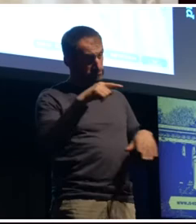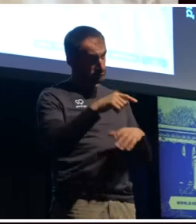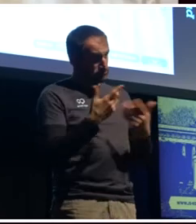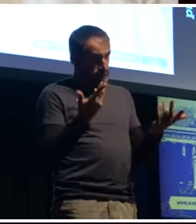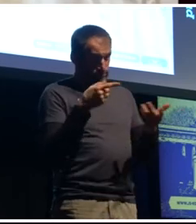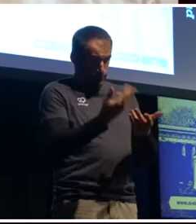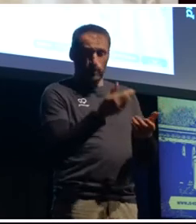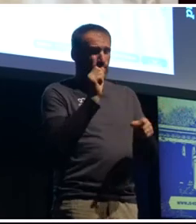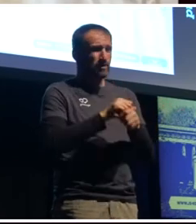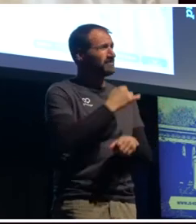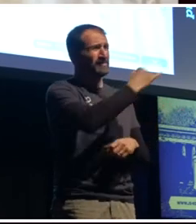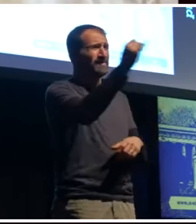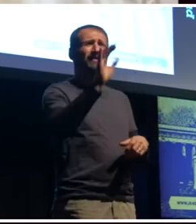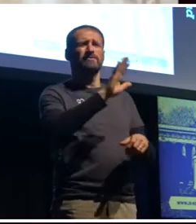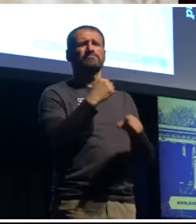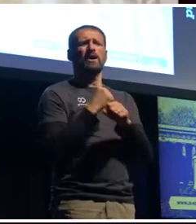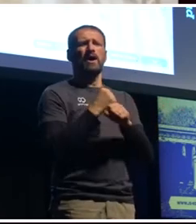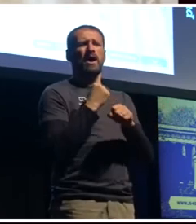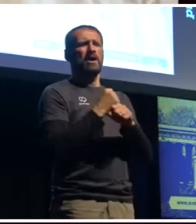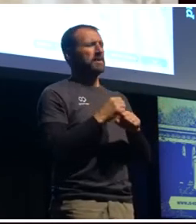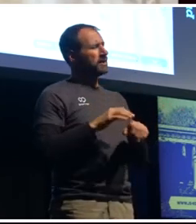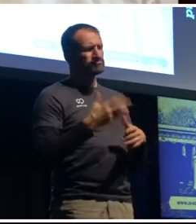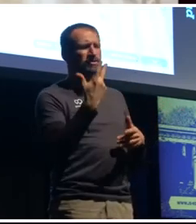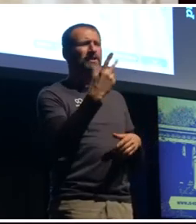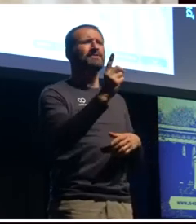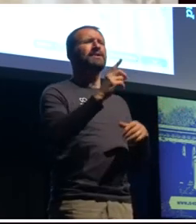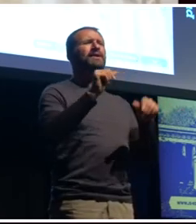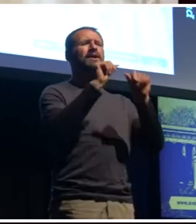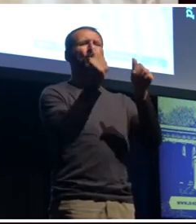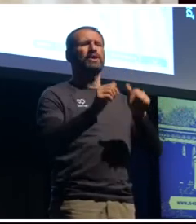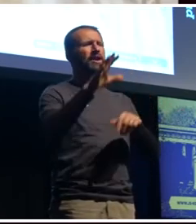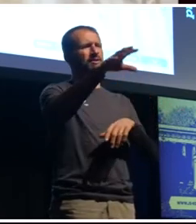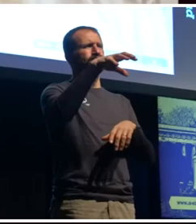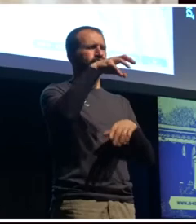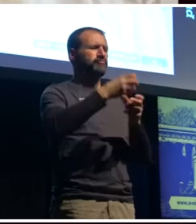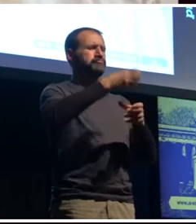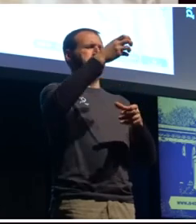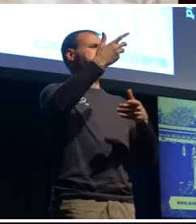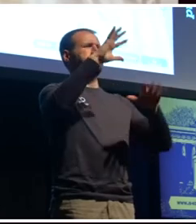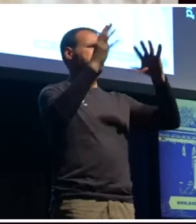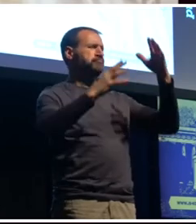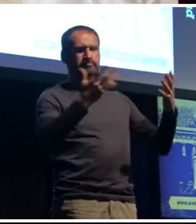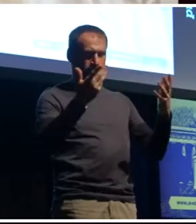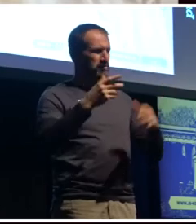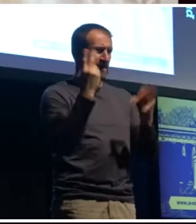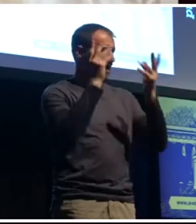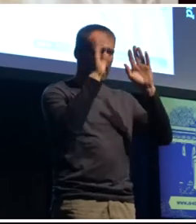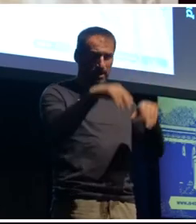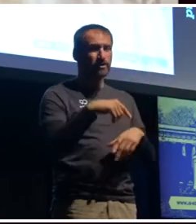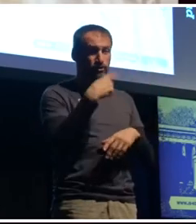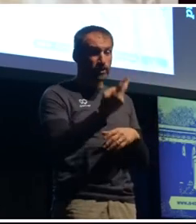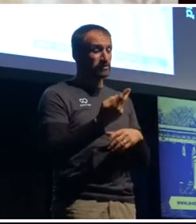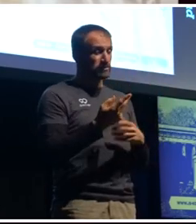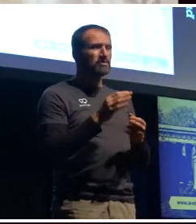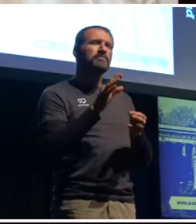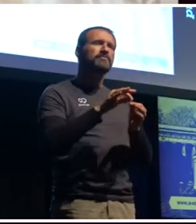anyone's place of work, take a 3D model of whatever pile of rubble or whatever it is that is necessary, and then physically measure that